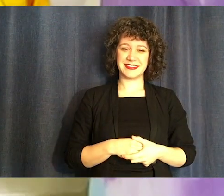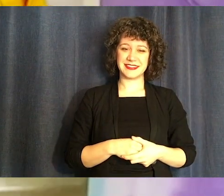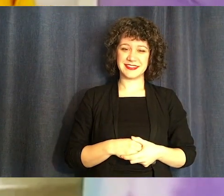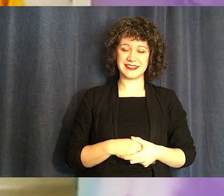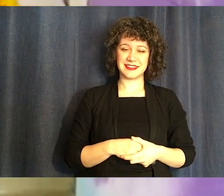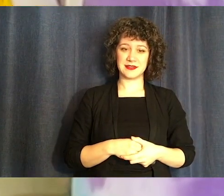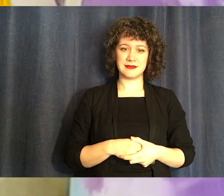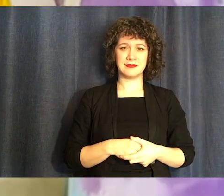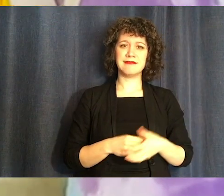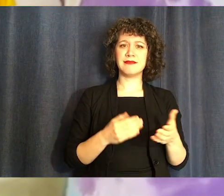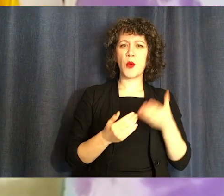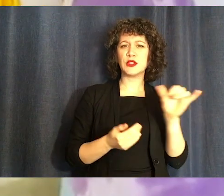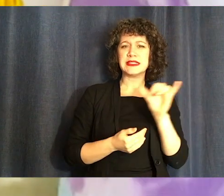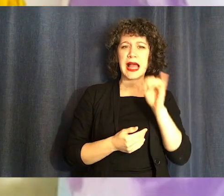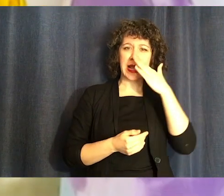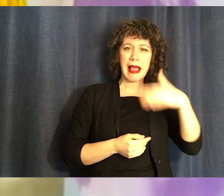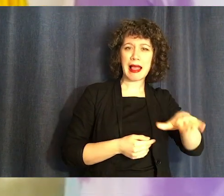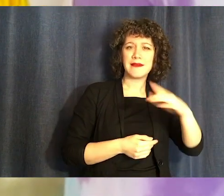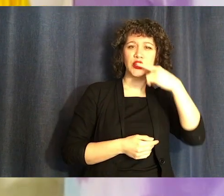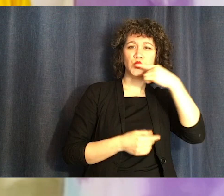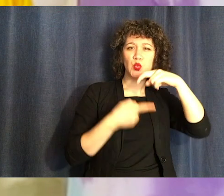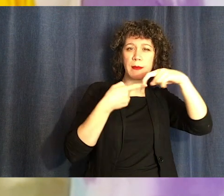It's almost like an elephant toothpaste.